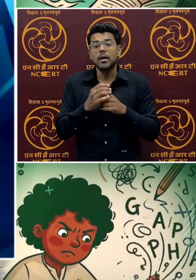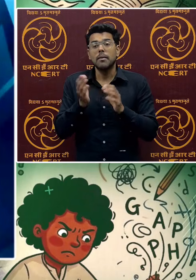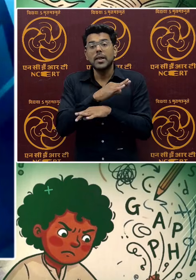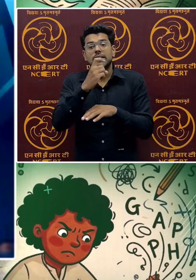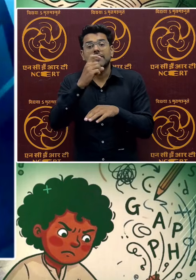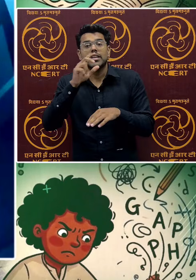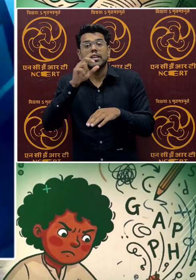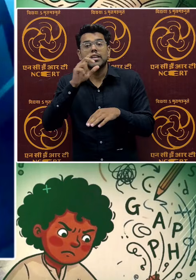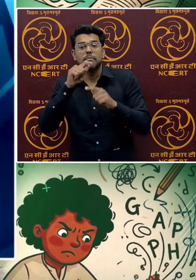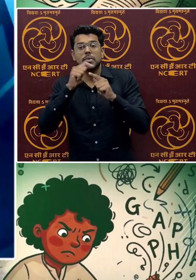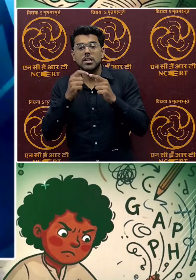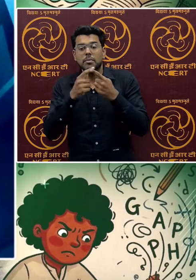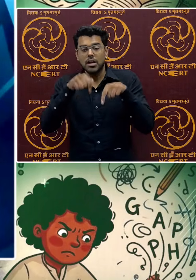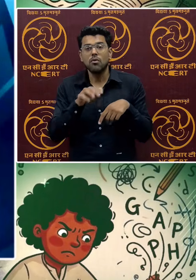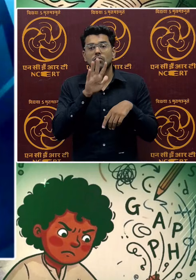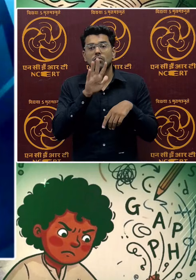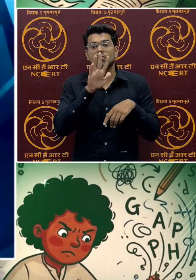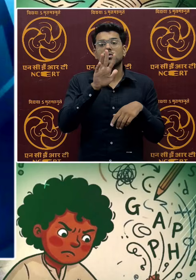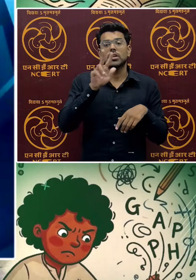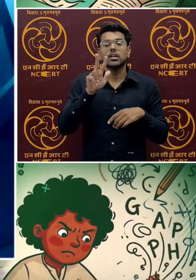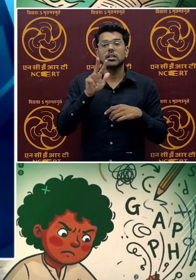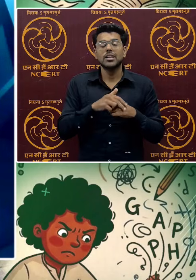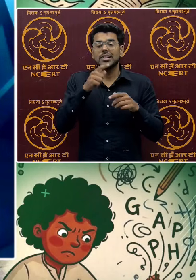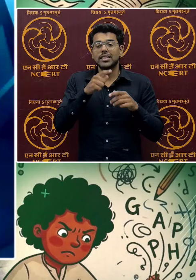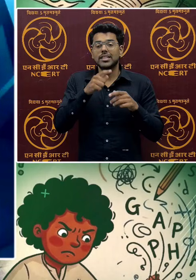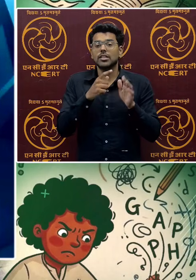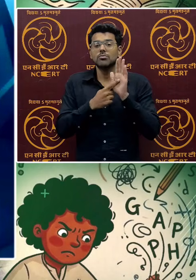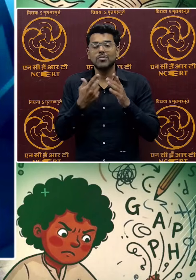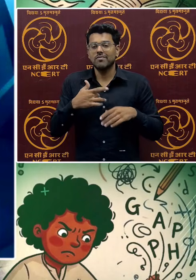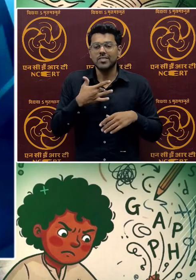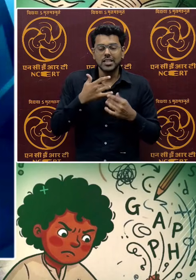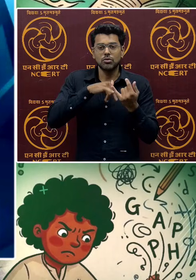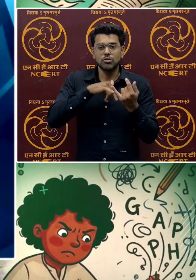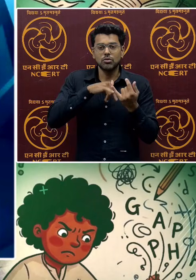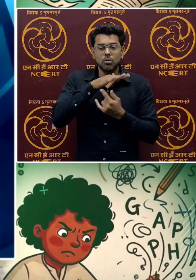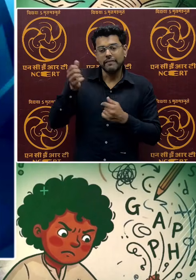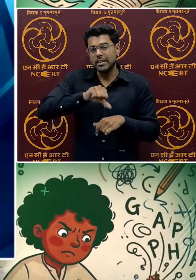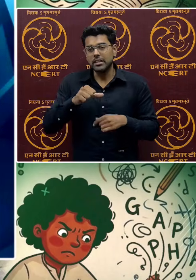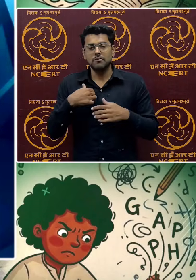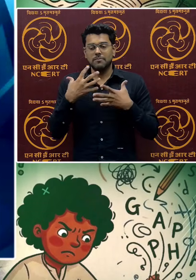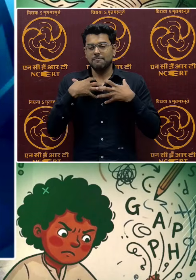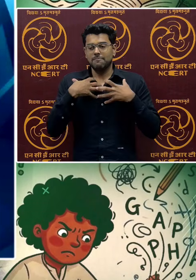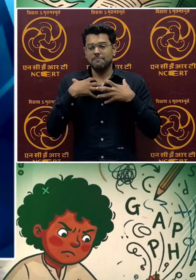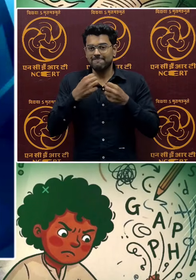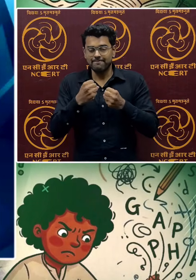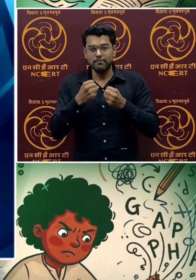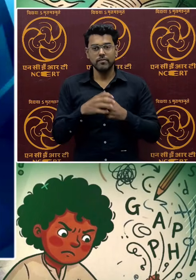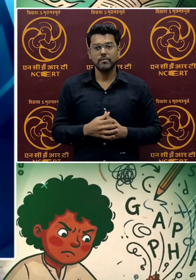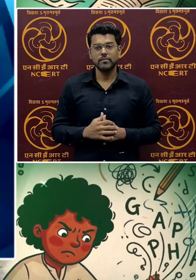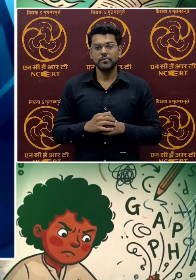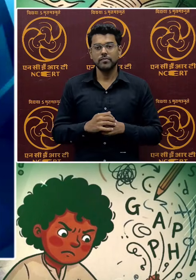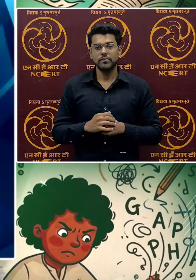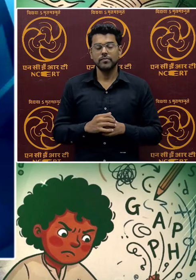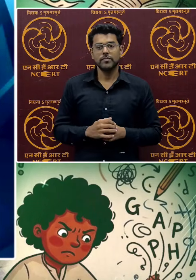58%. 58%, yeah. College, what I did, this social emotional failure, I came over it, saying that